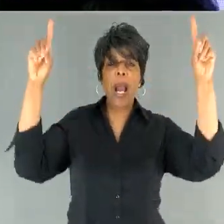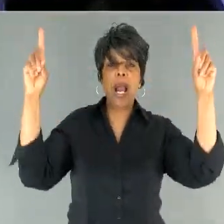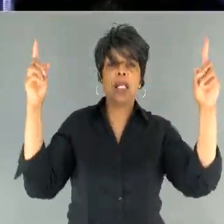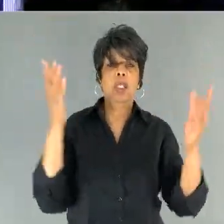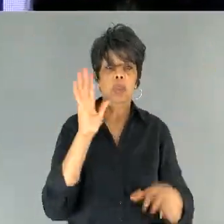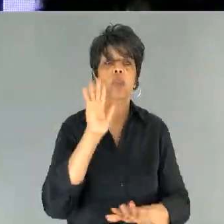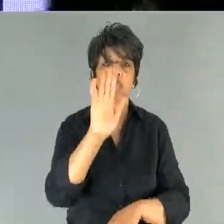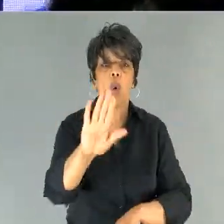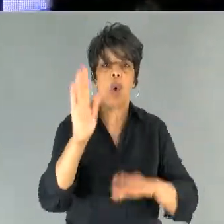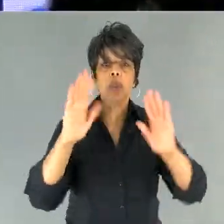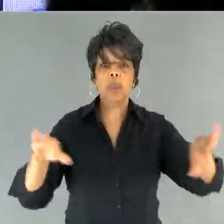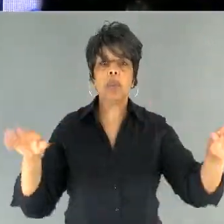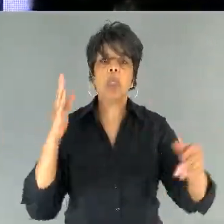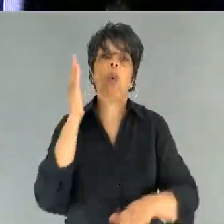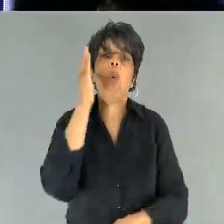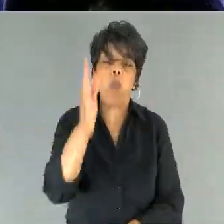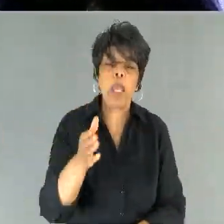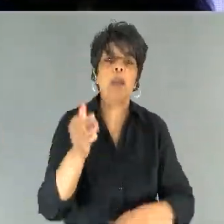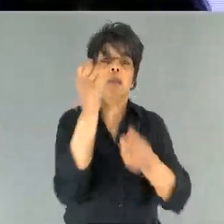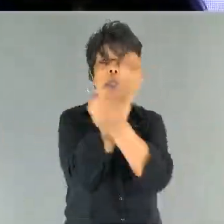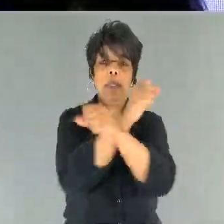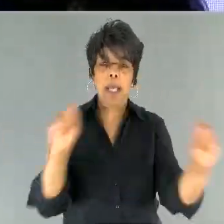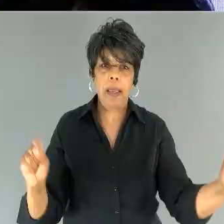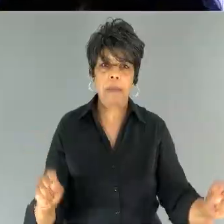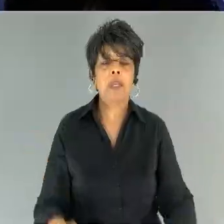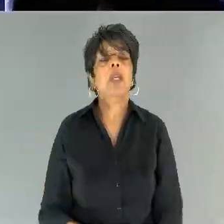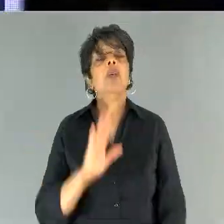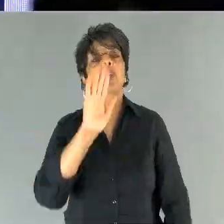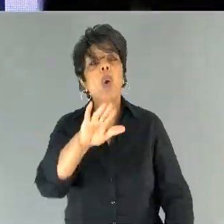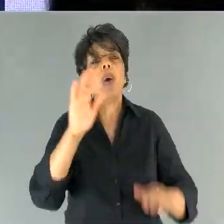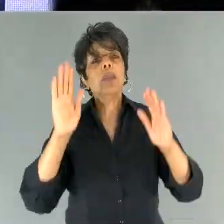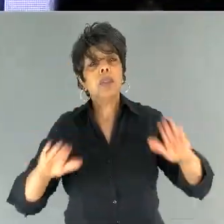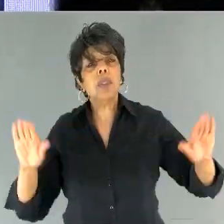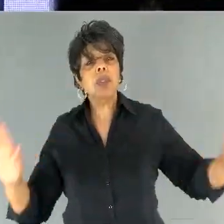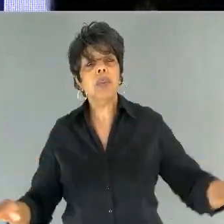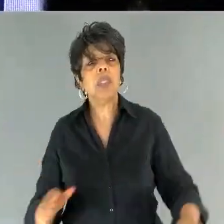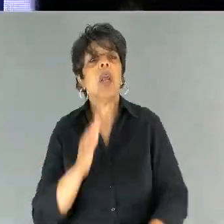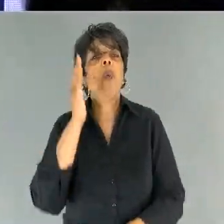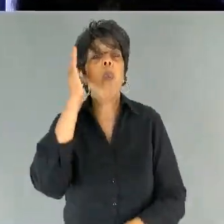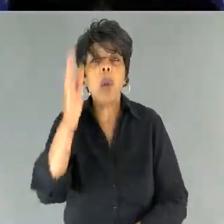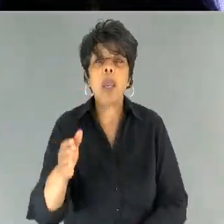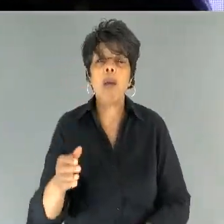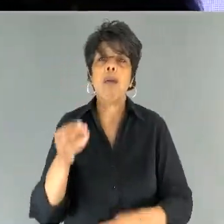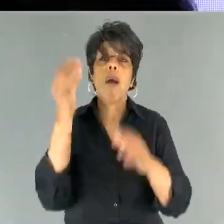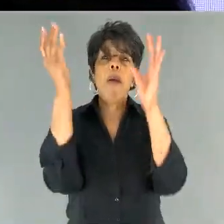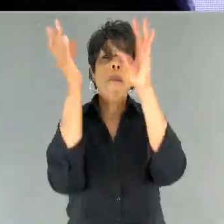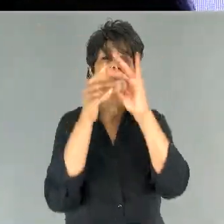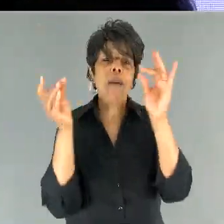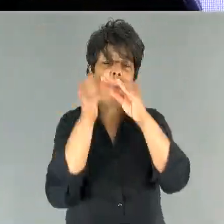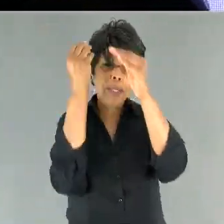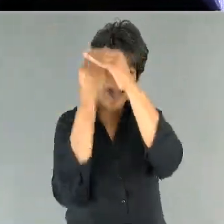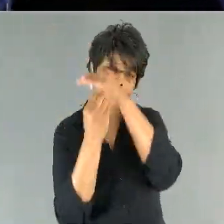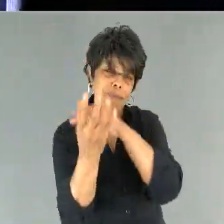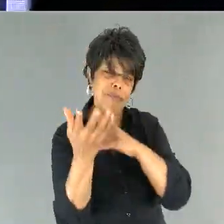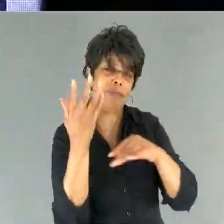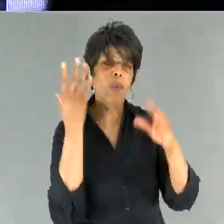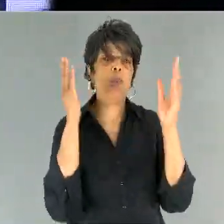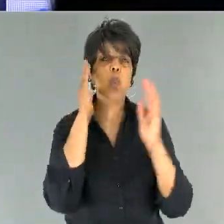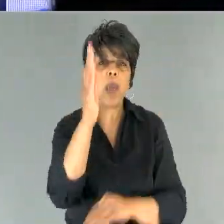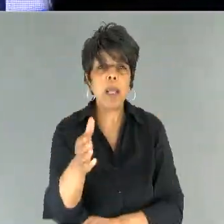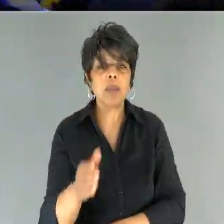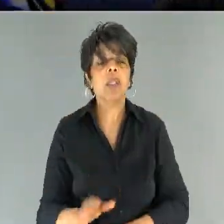Your children will preach. Your children will prophesy. Your children